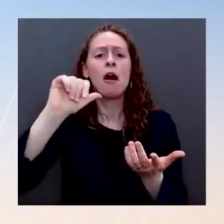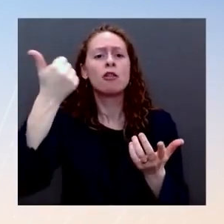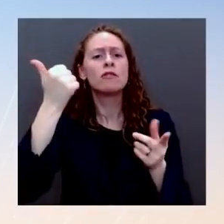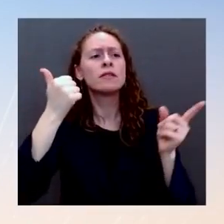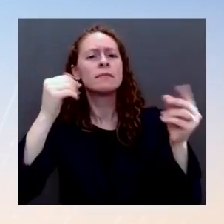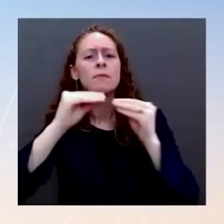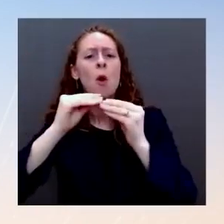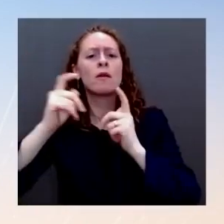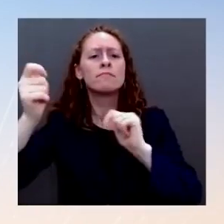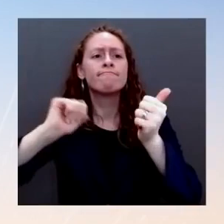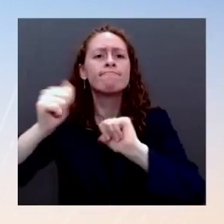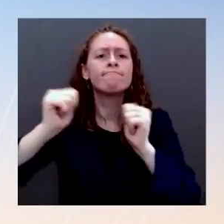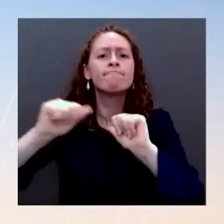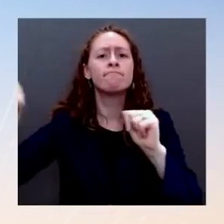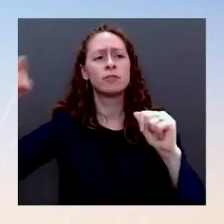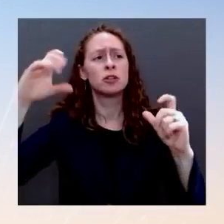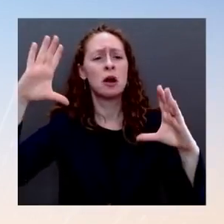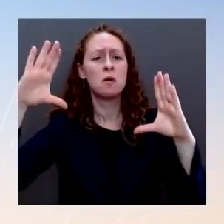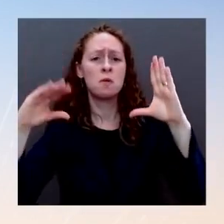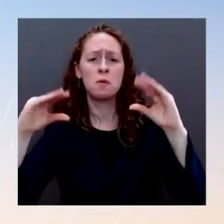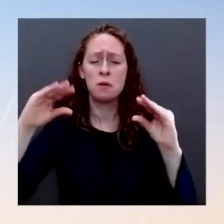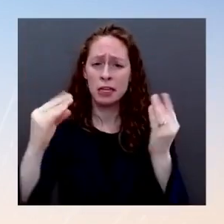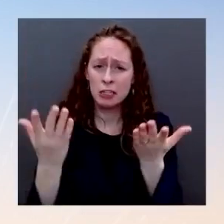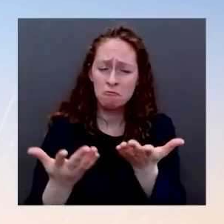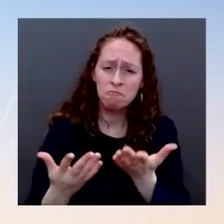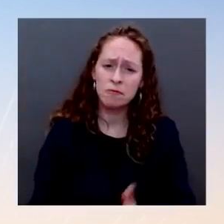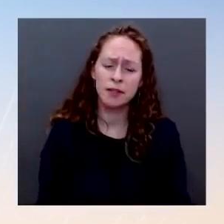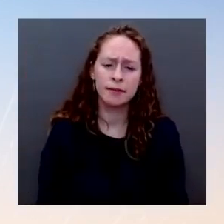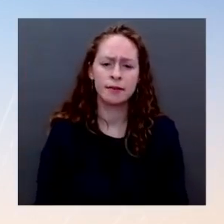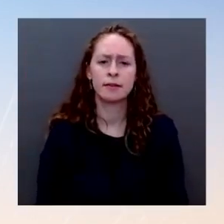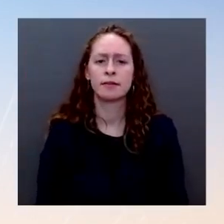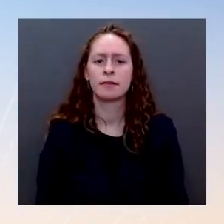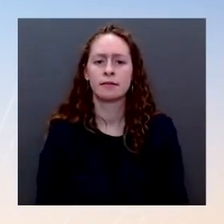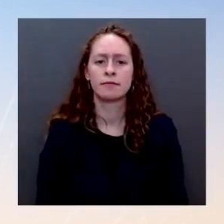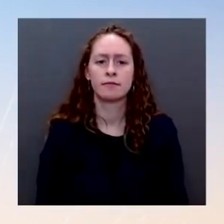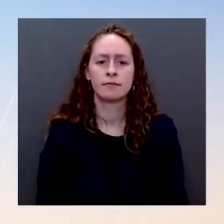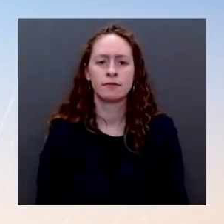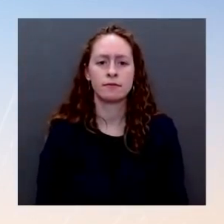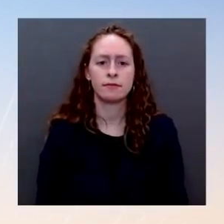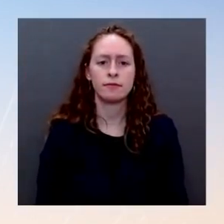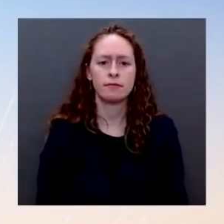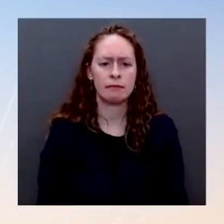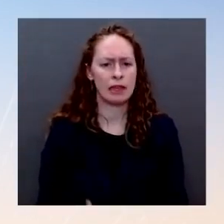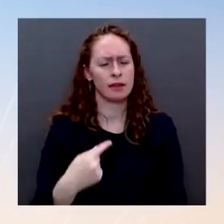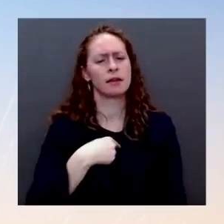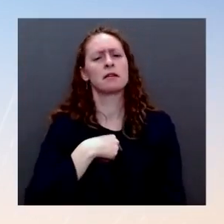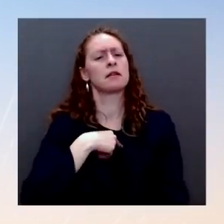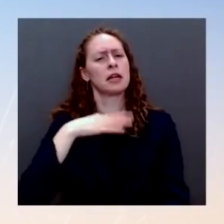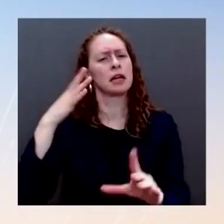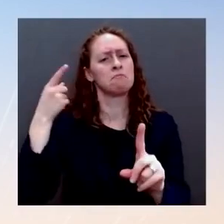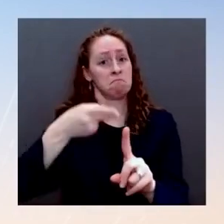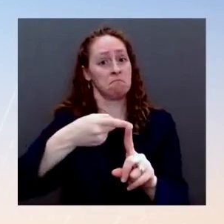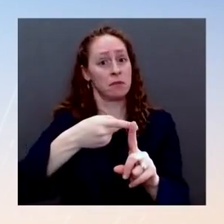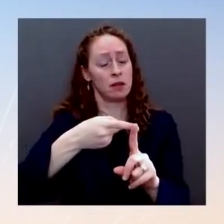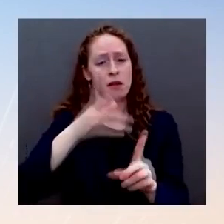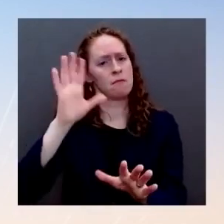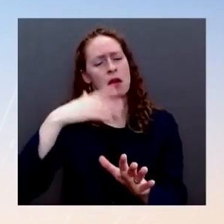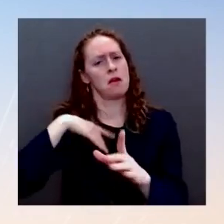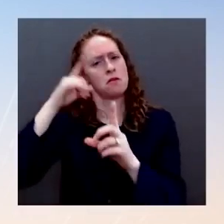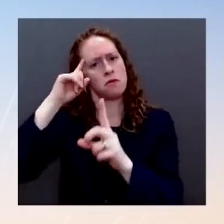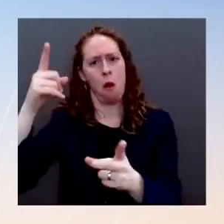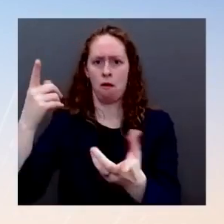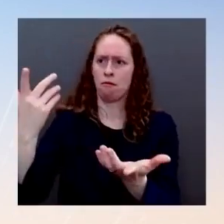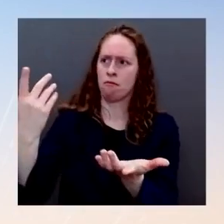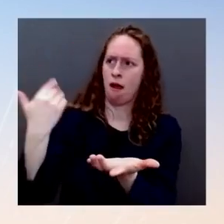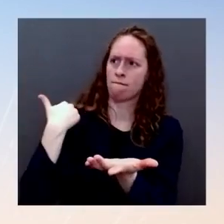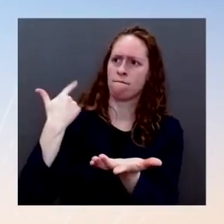free tests. Hence, next week, people who have health insurance, 150 million Americans, will be able to get those